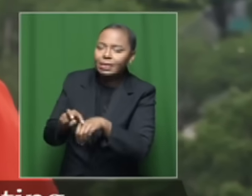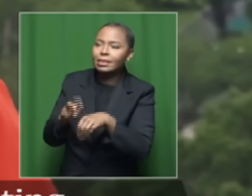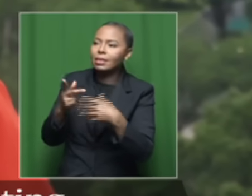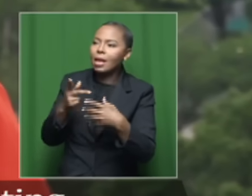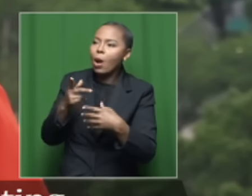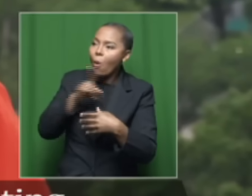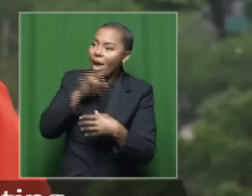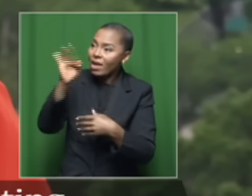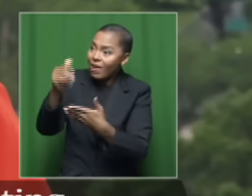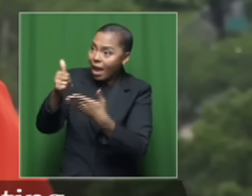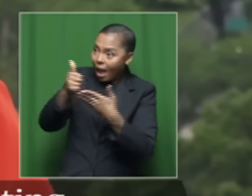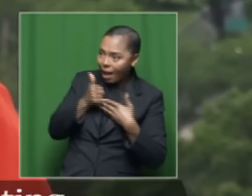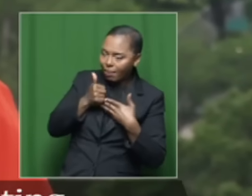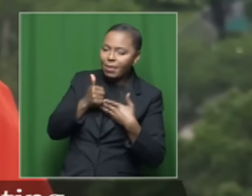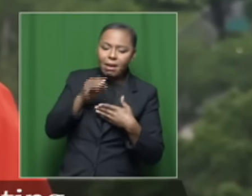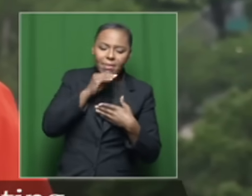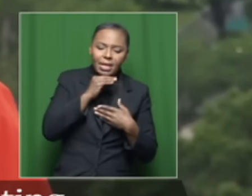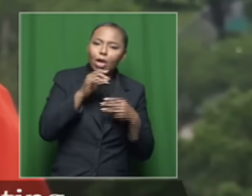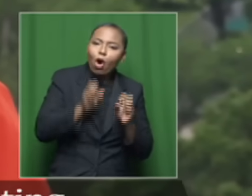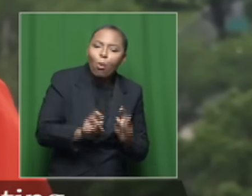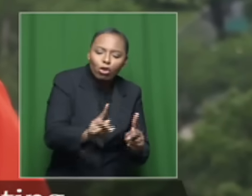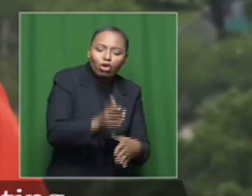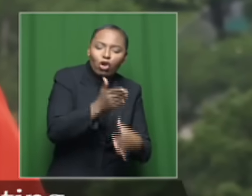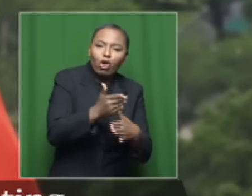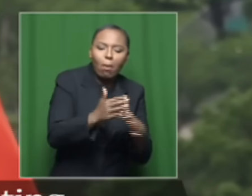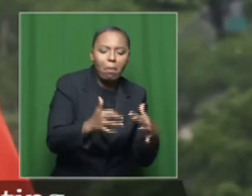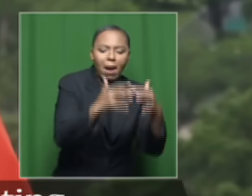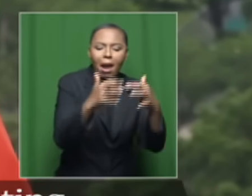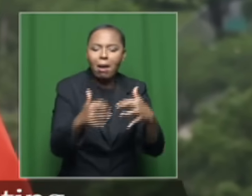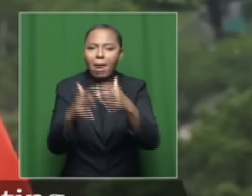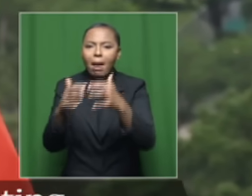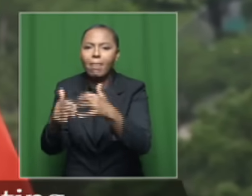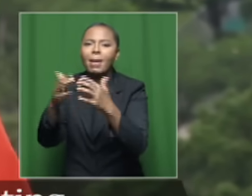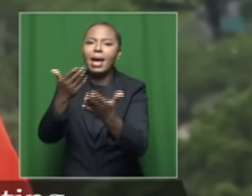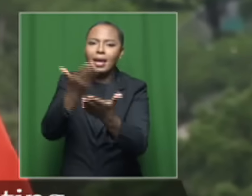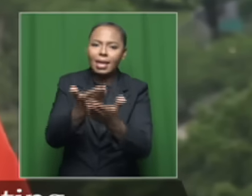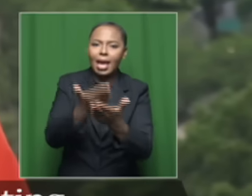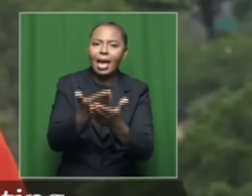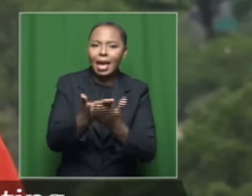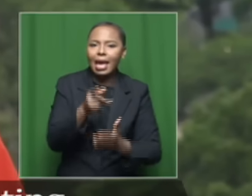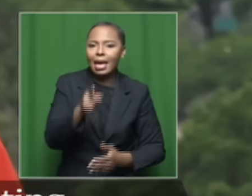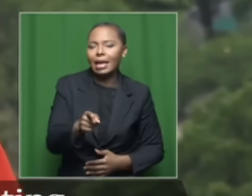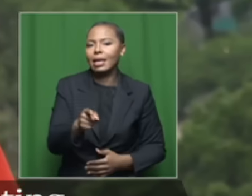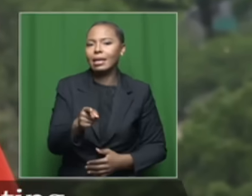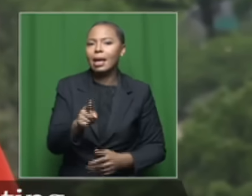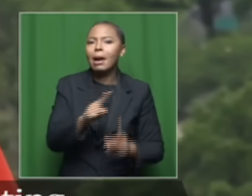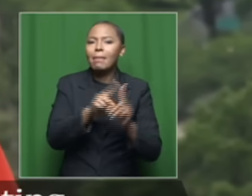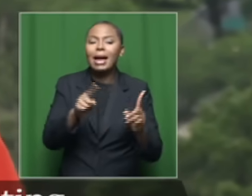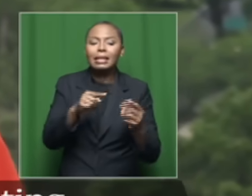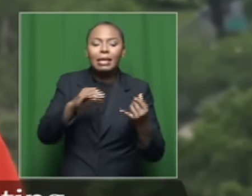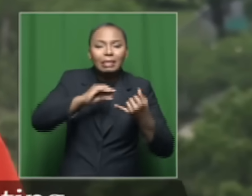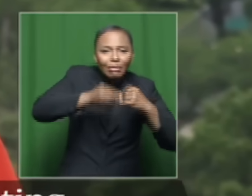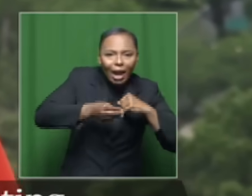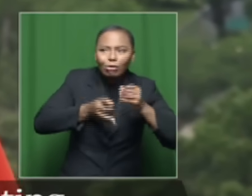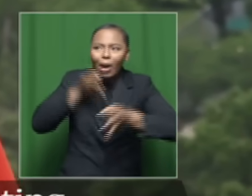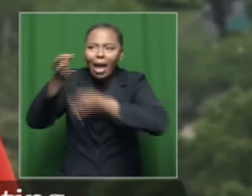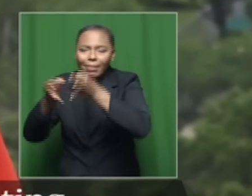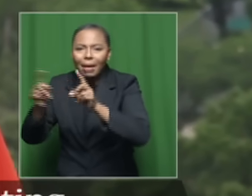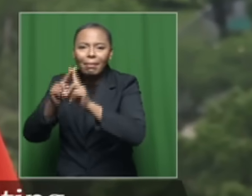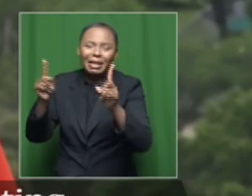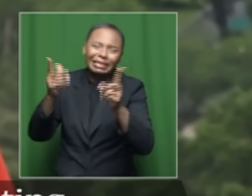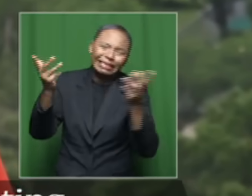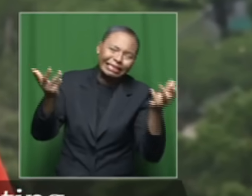so that crime is less of a problem in our country. But he wasn't given much chance to speak. And Donald Trump